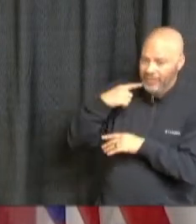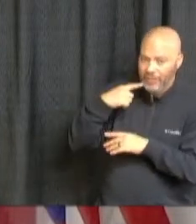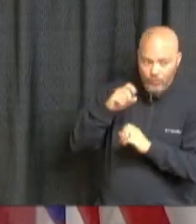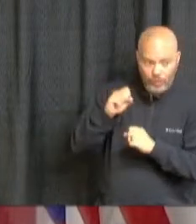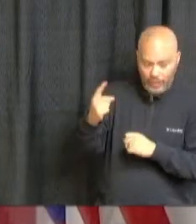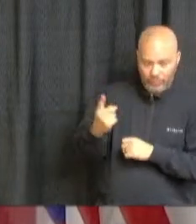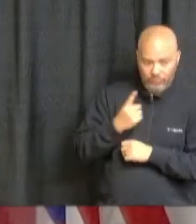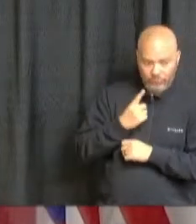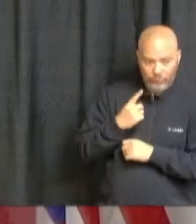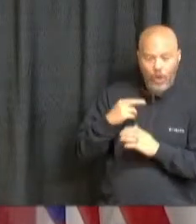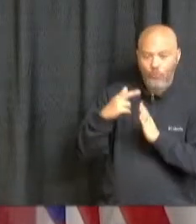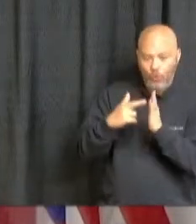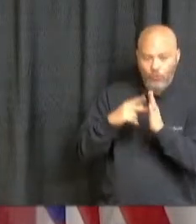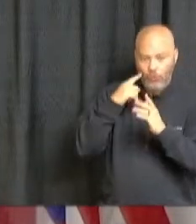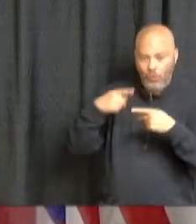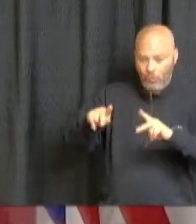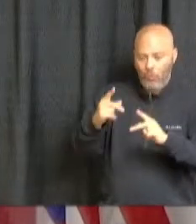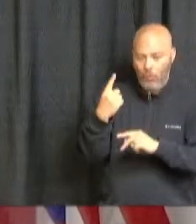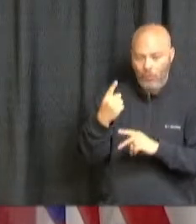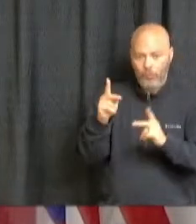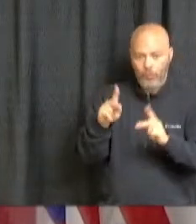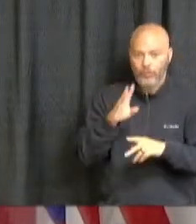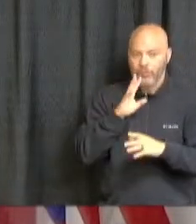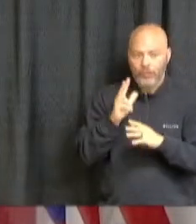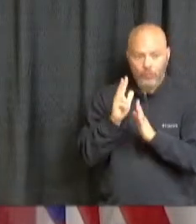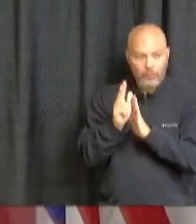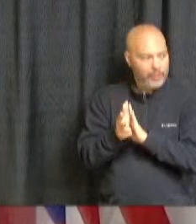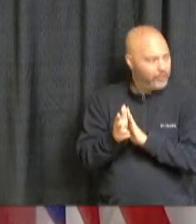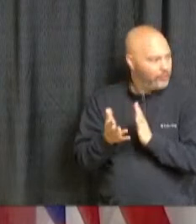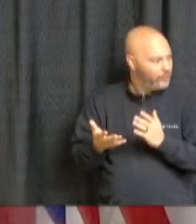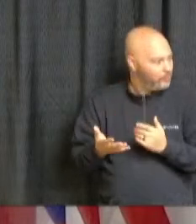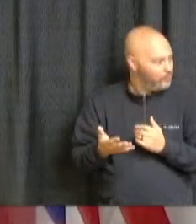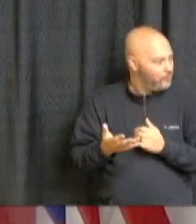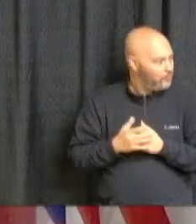can come forward. Our rules allow for one person to speak 3 minutes.